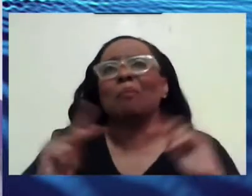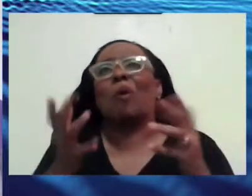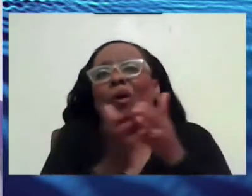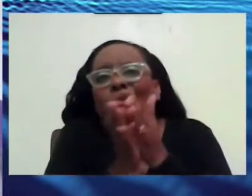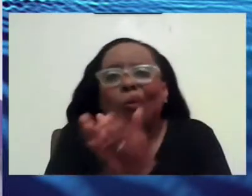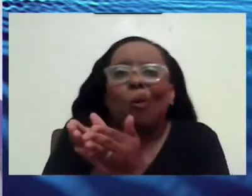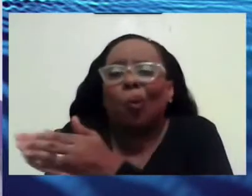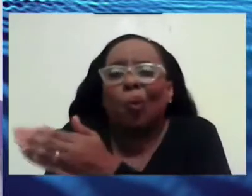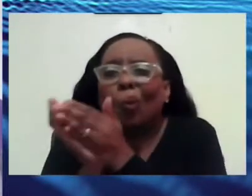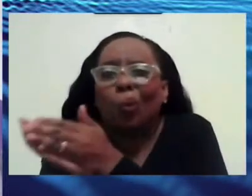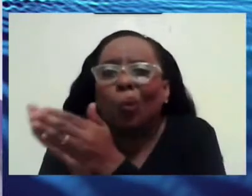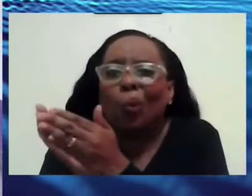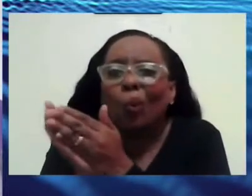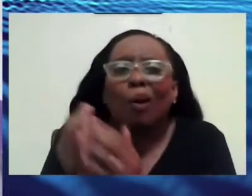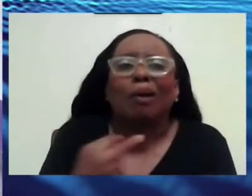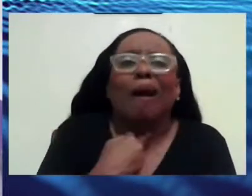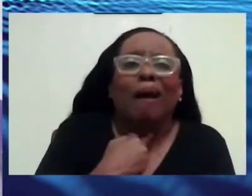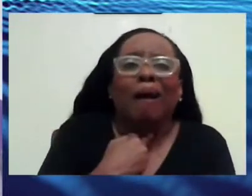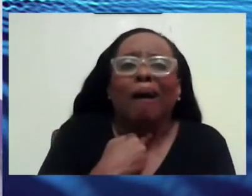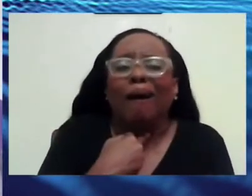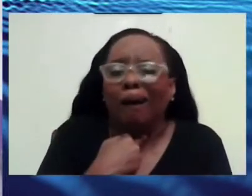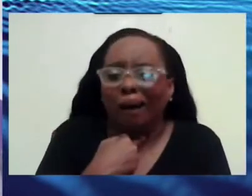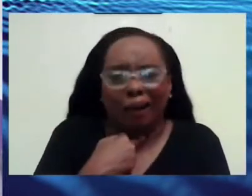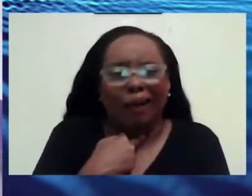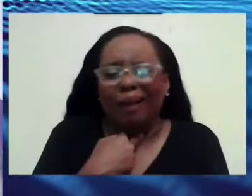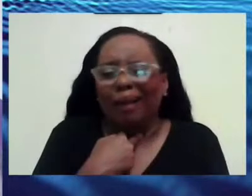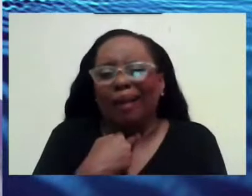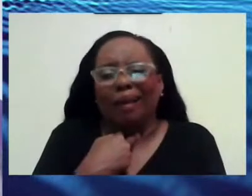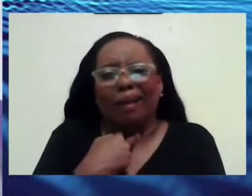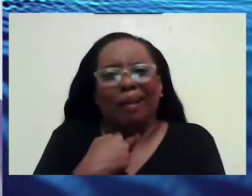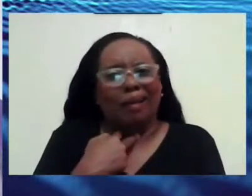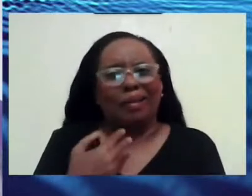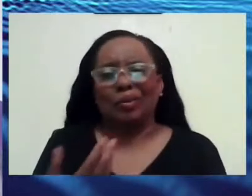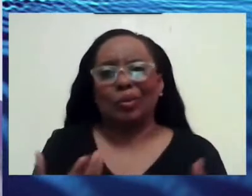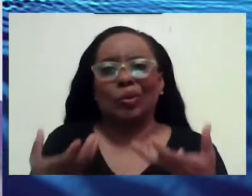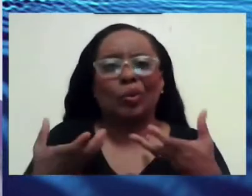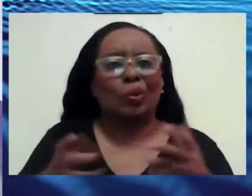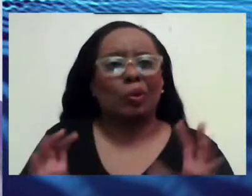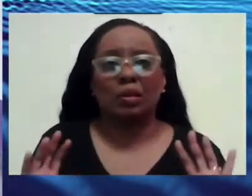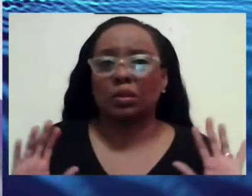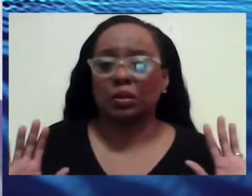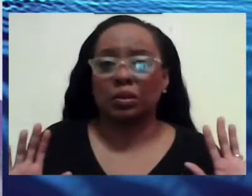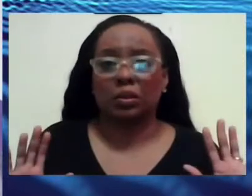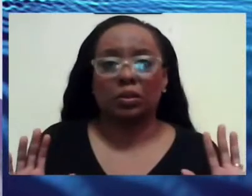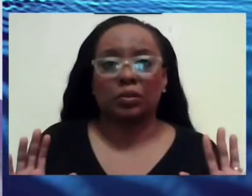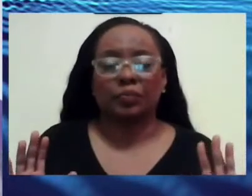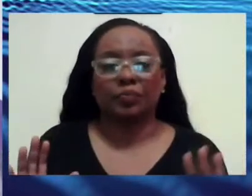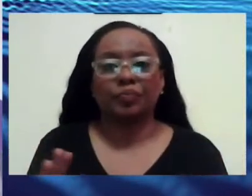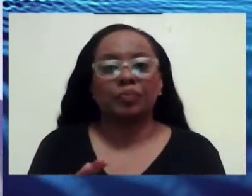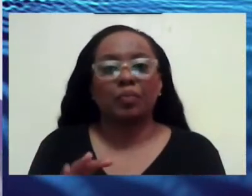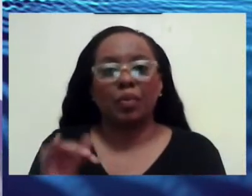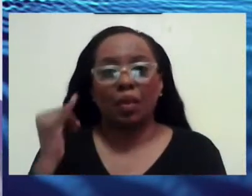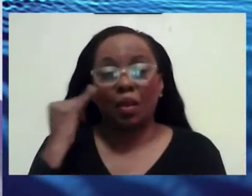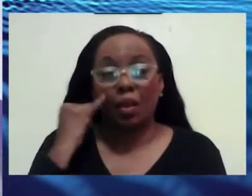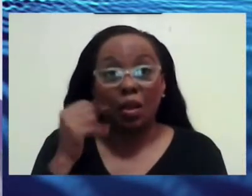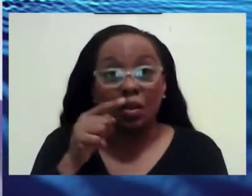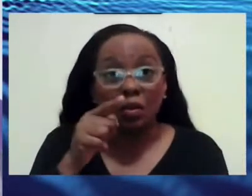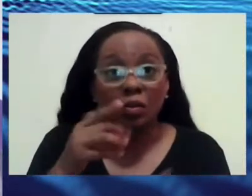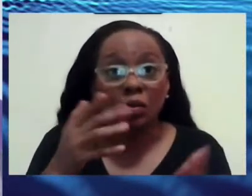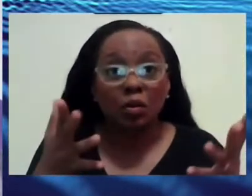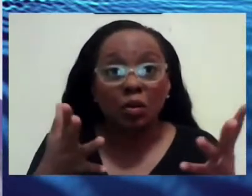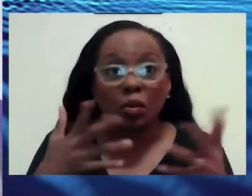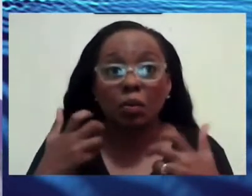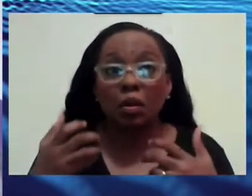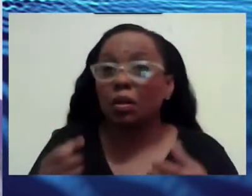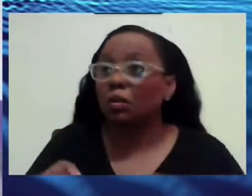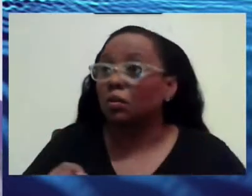as well at the port. And we absolutely don't want this to happen. So if you're thinking of providing relief